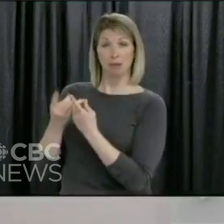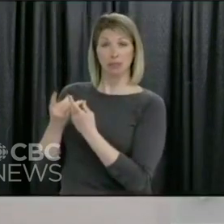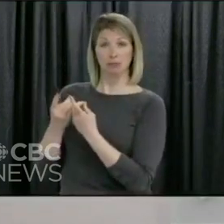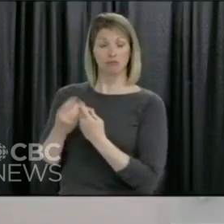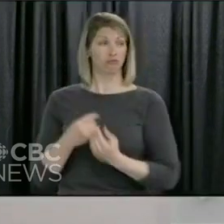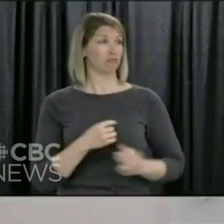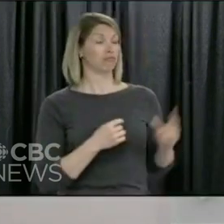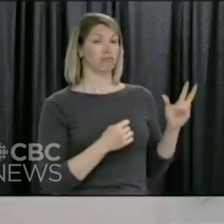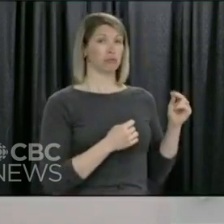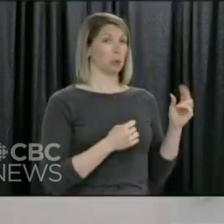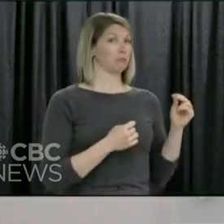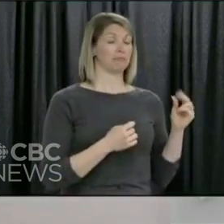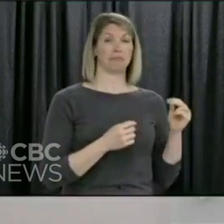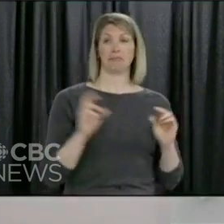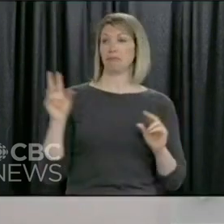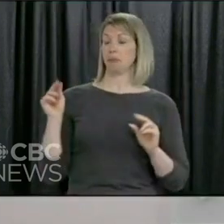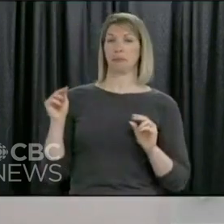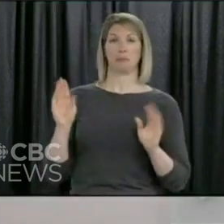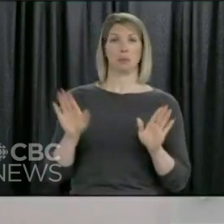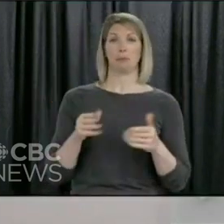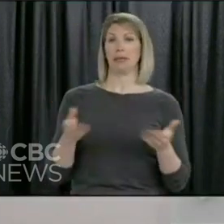No discussions from public health.